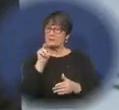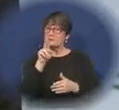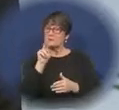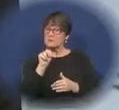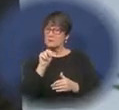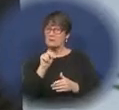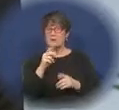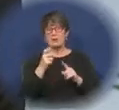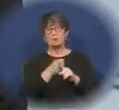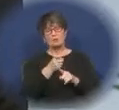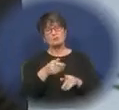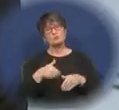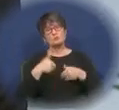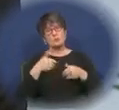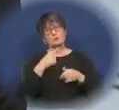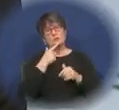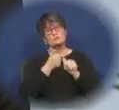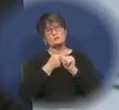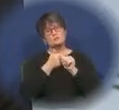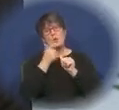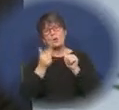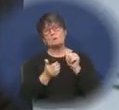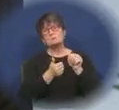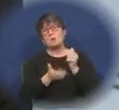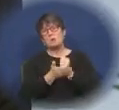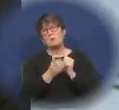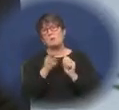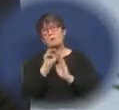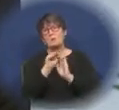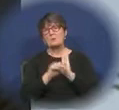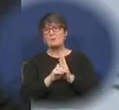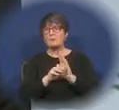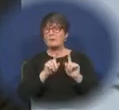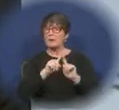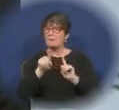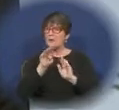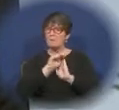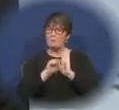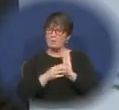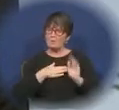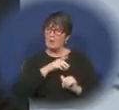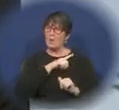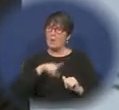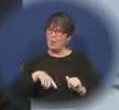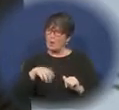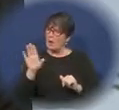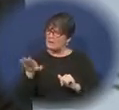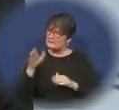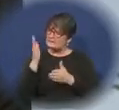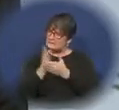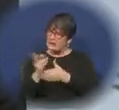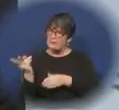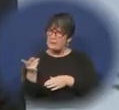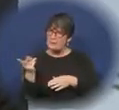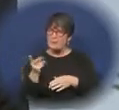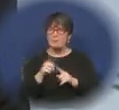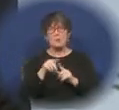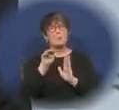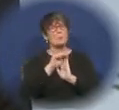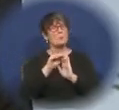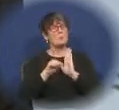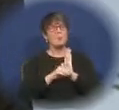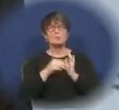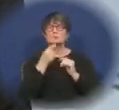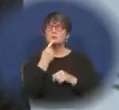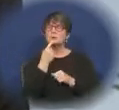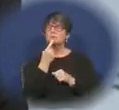who from his youth had been Moses' aide, said, Moses, my Lord, stop them. But Moses